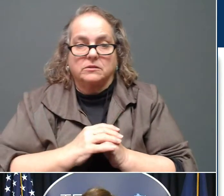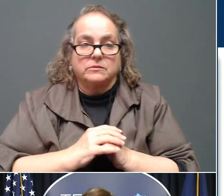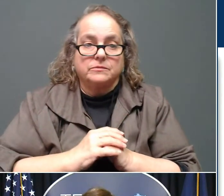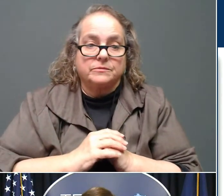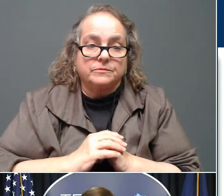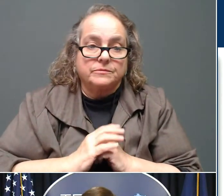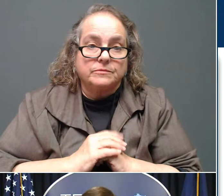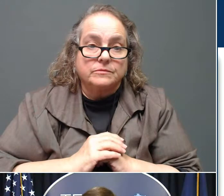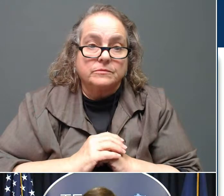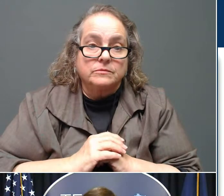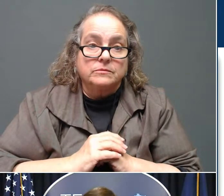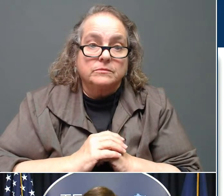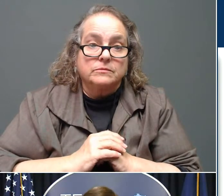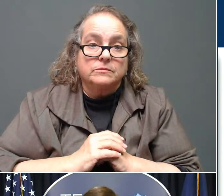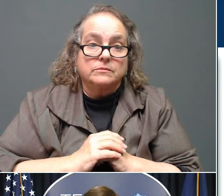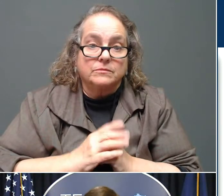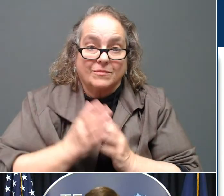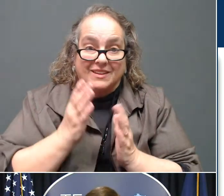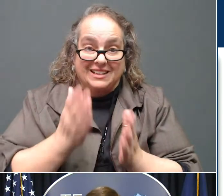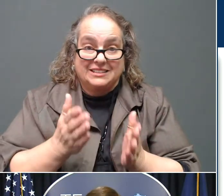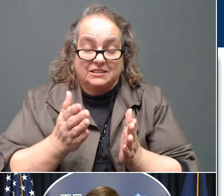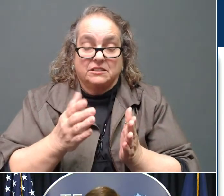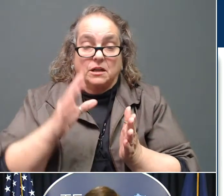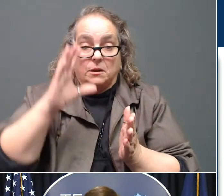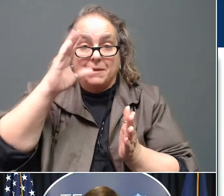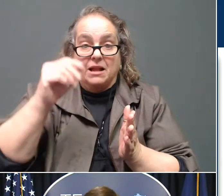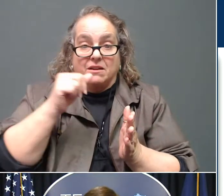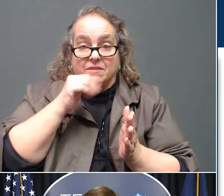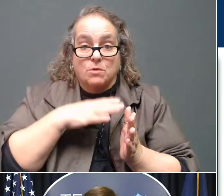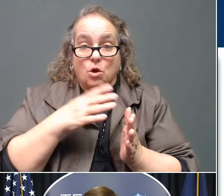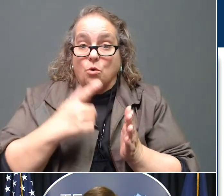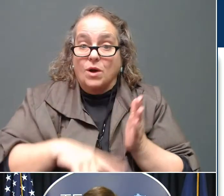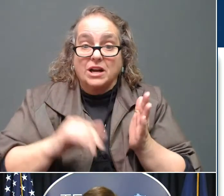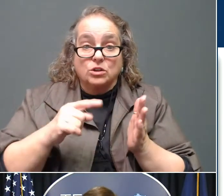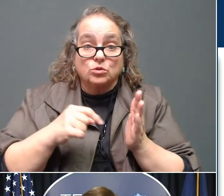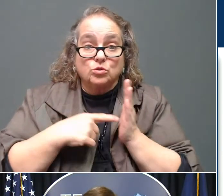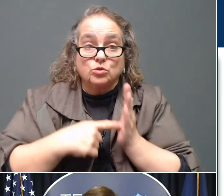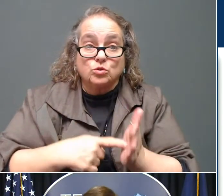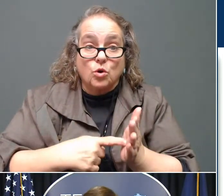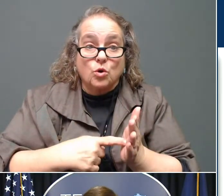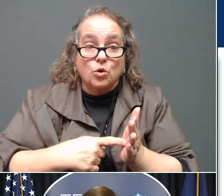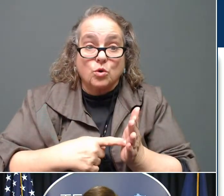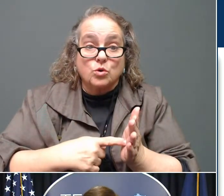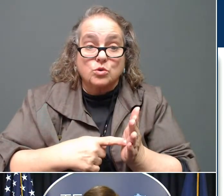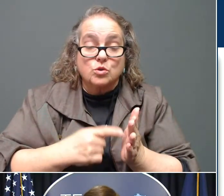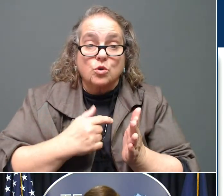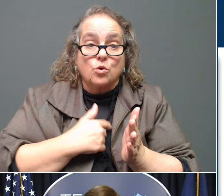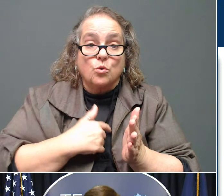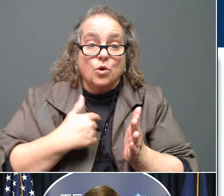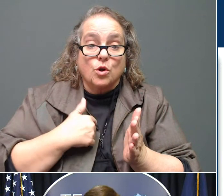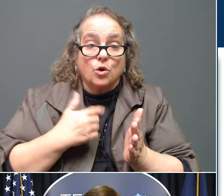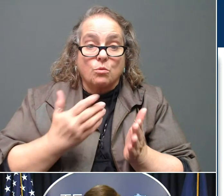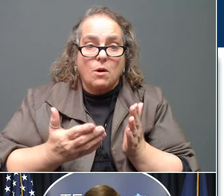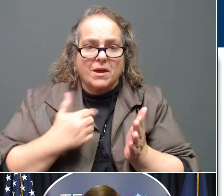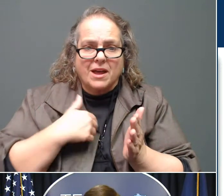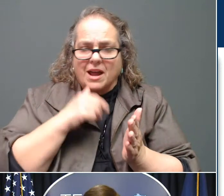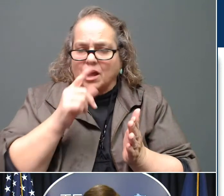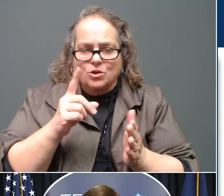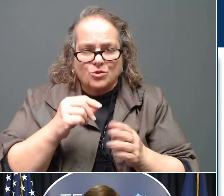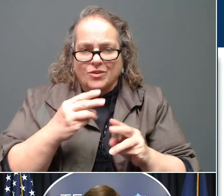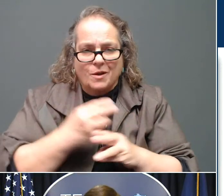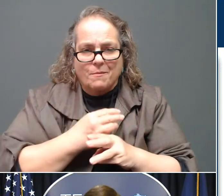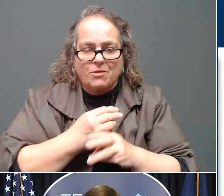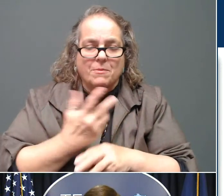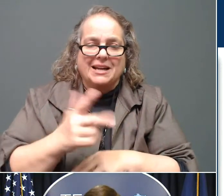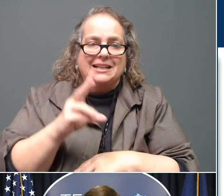All right, here is gender. What it shows is that we're probably, I didn't do the math on this,